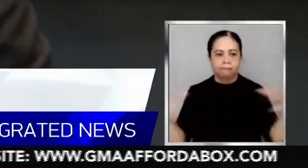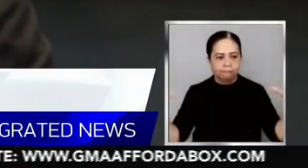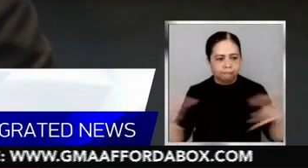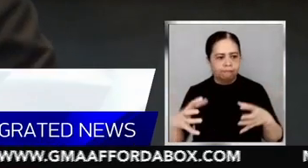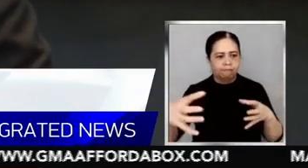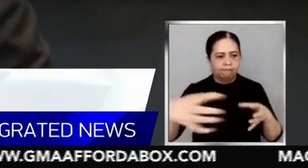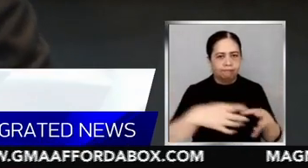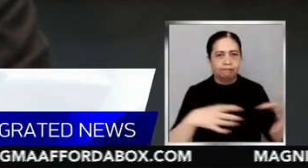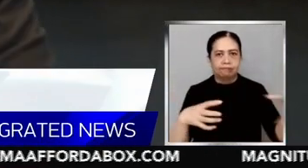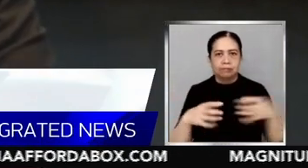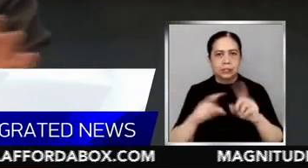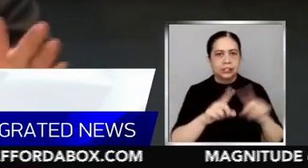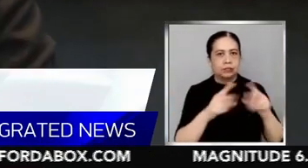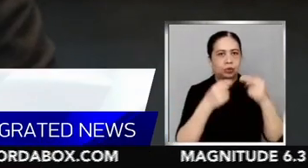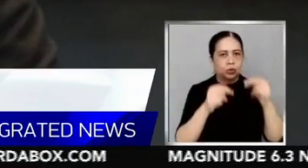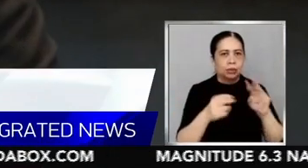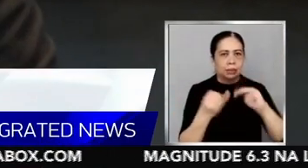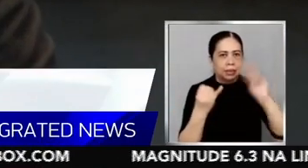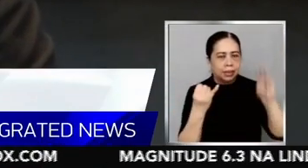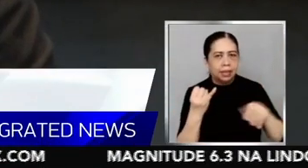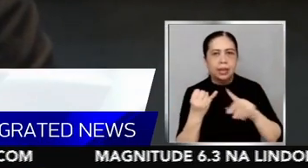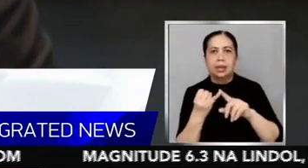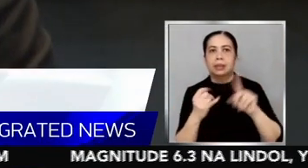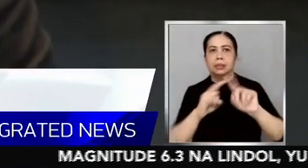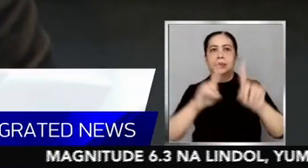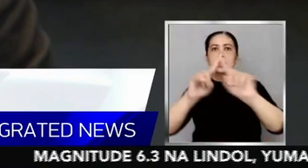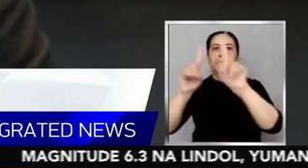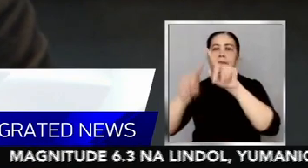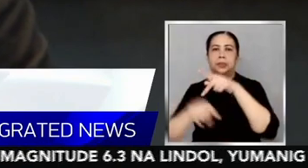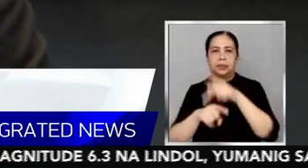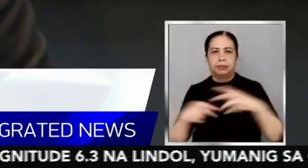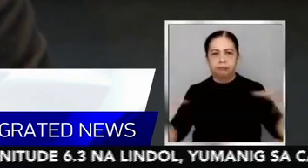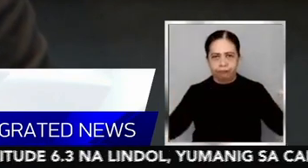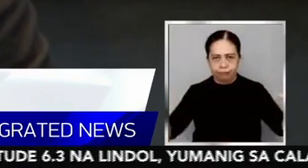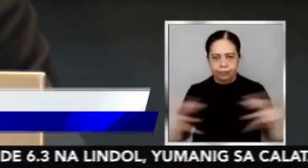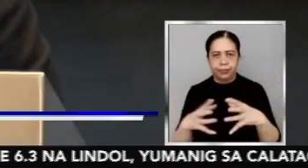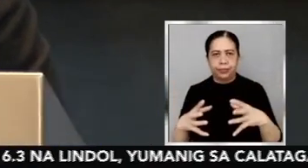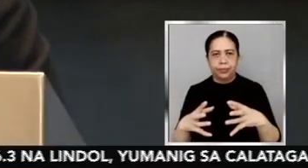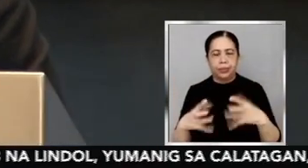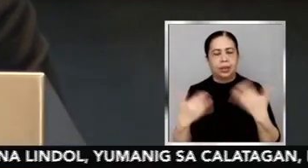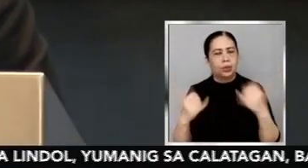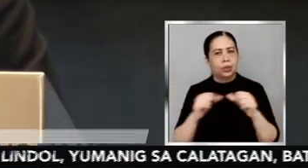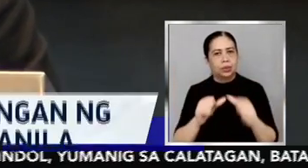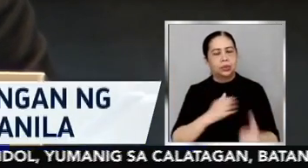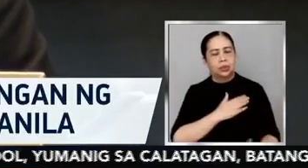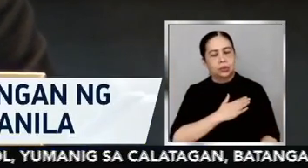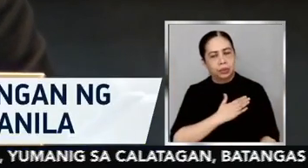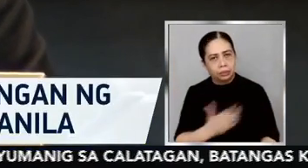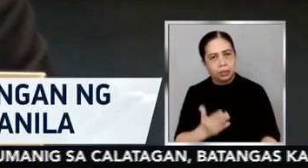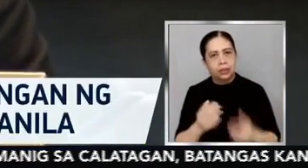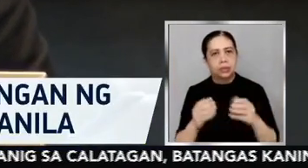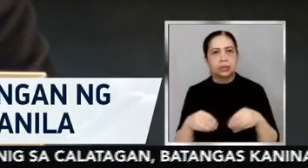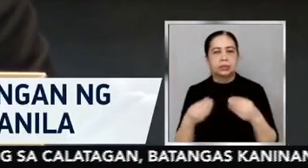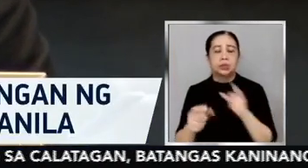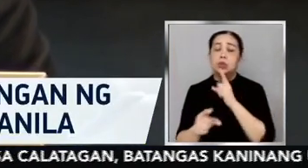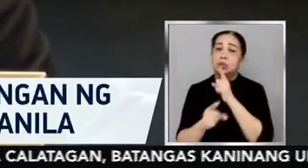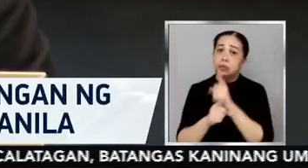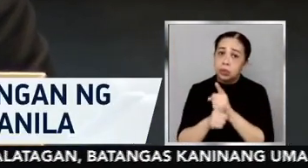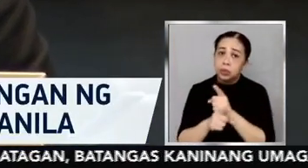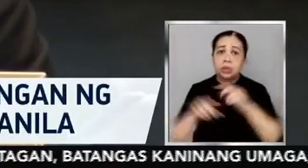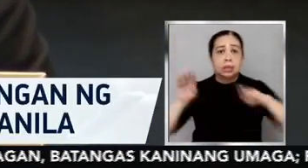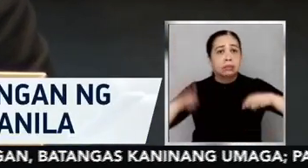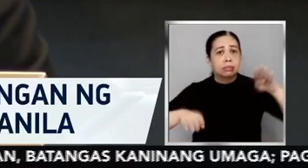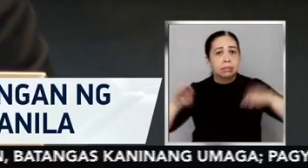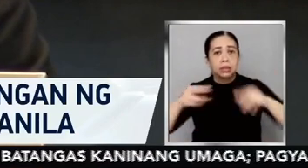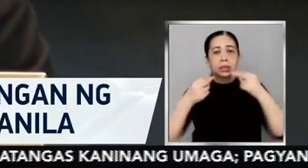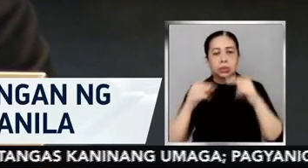mga newsroom ng Manila and all over the Philippines, our unwavering commitment to delivering truthful and balanced news